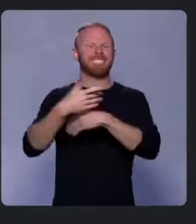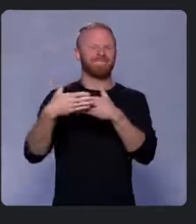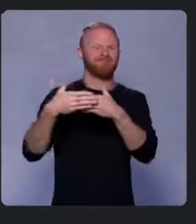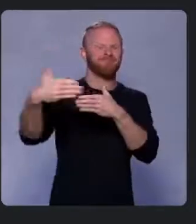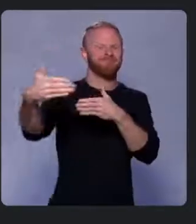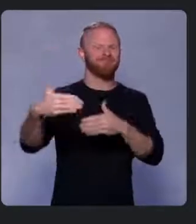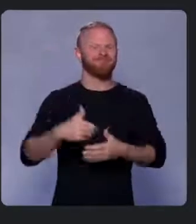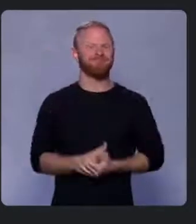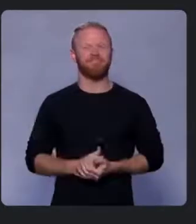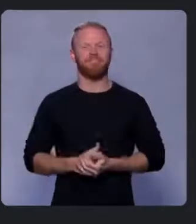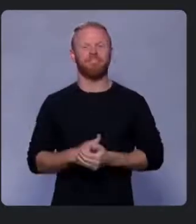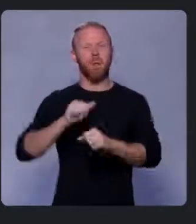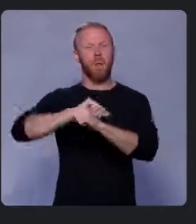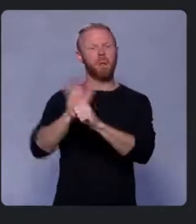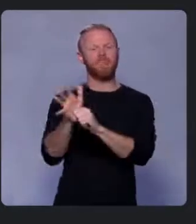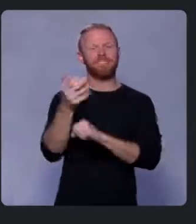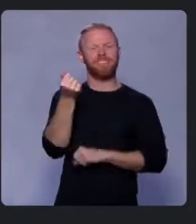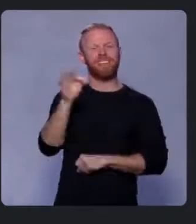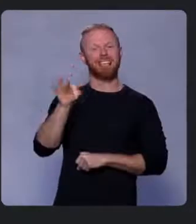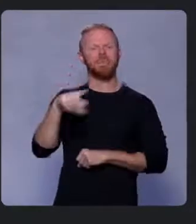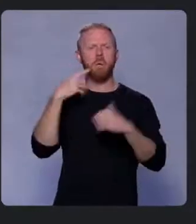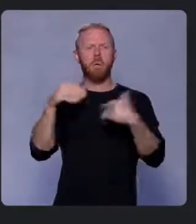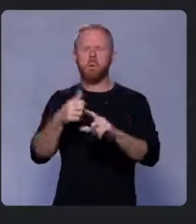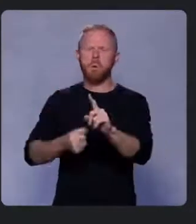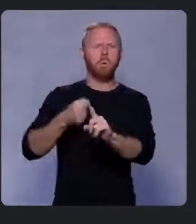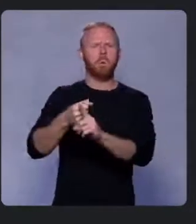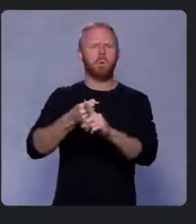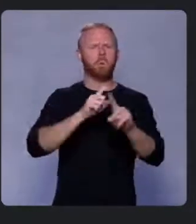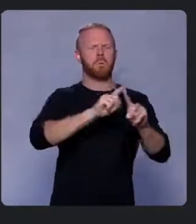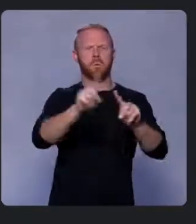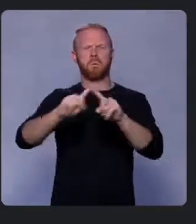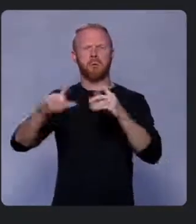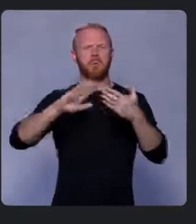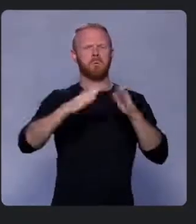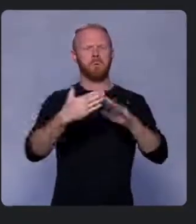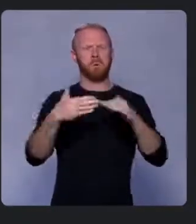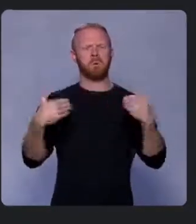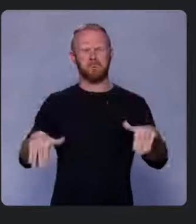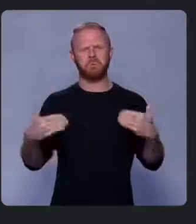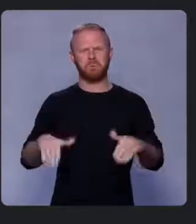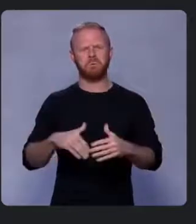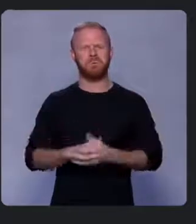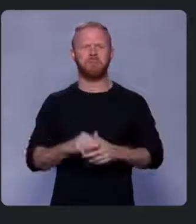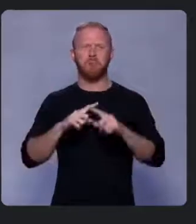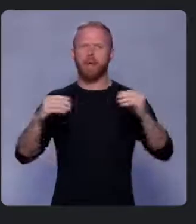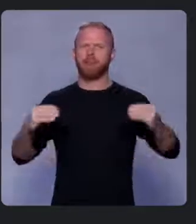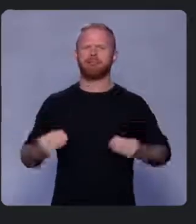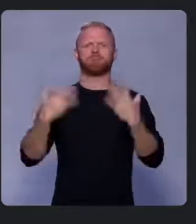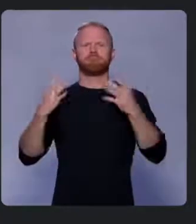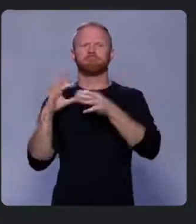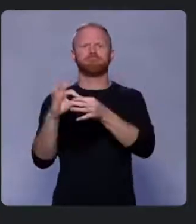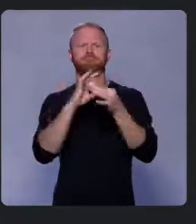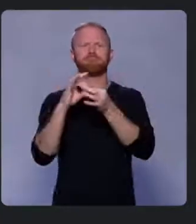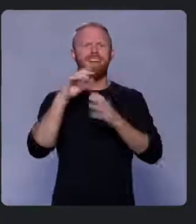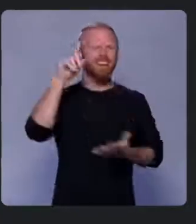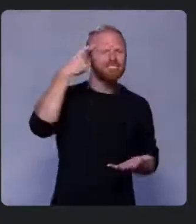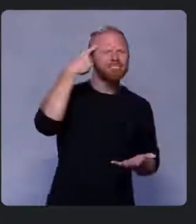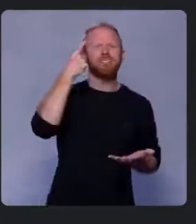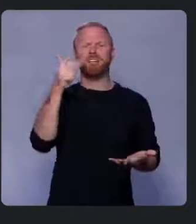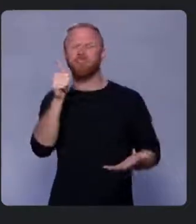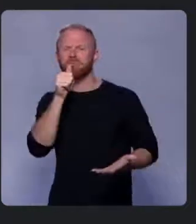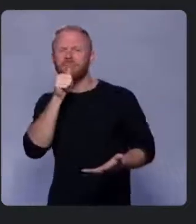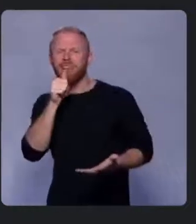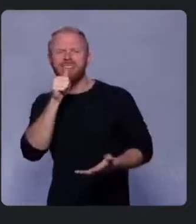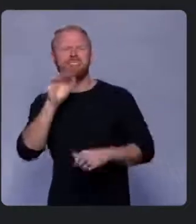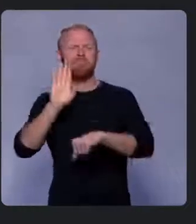COVID-19 has deeply affected every community. It's also inspired coordination between public and private sectors and across